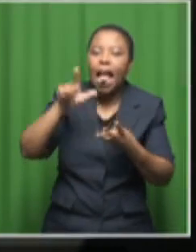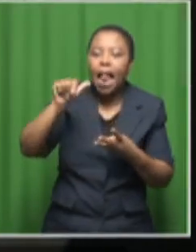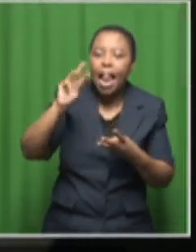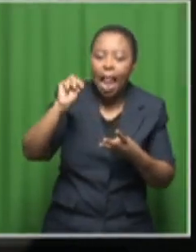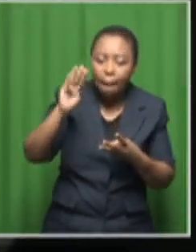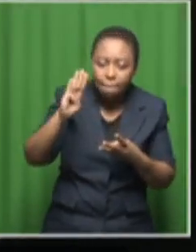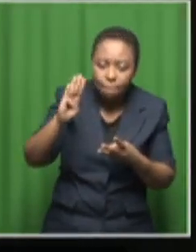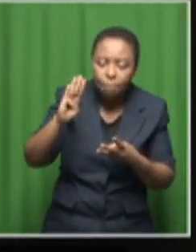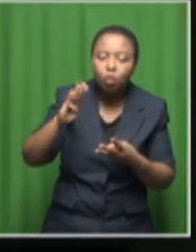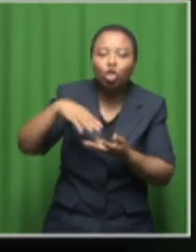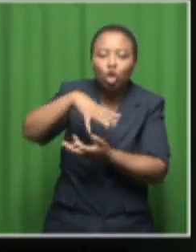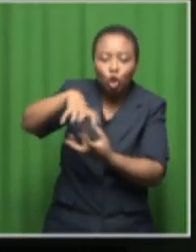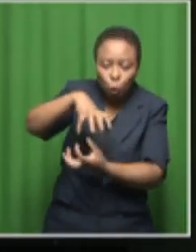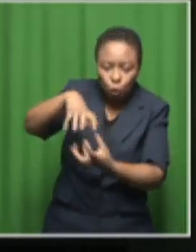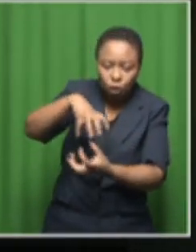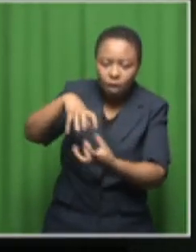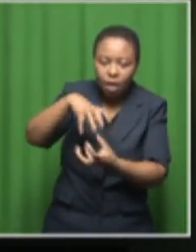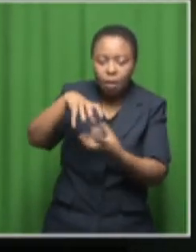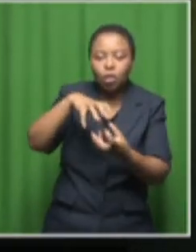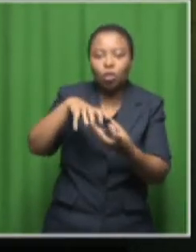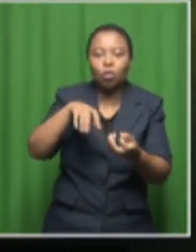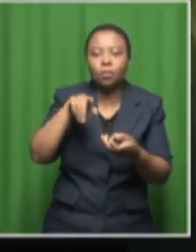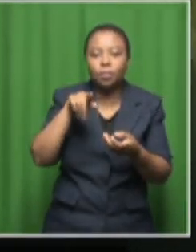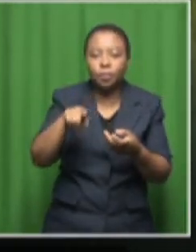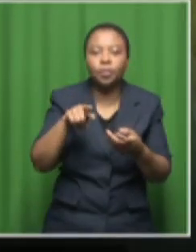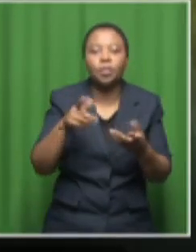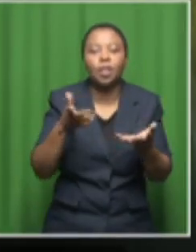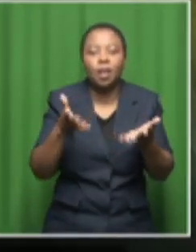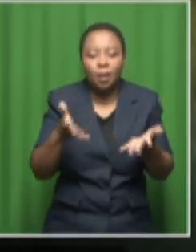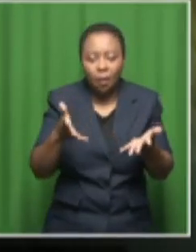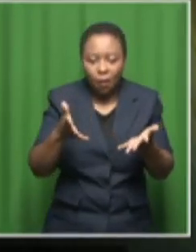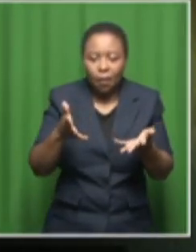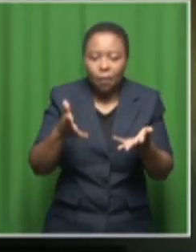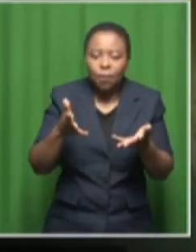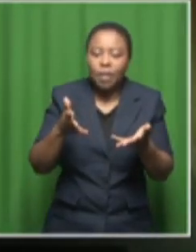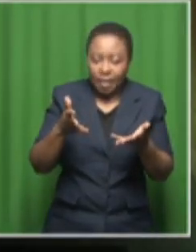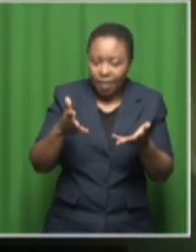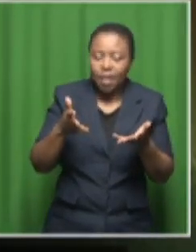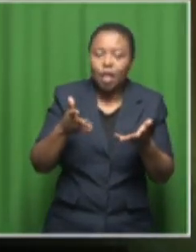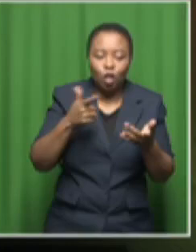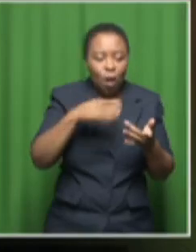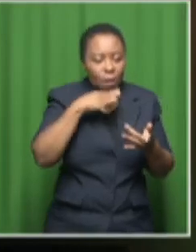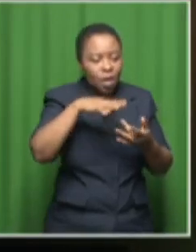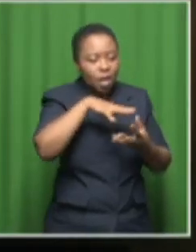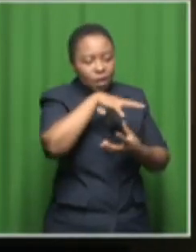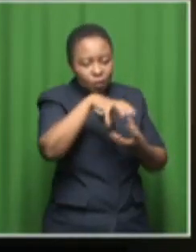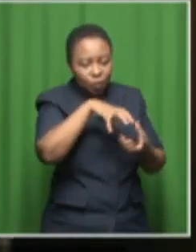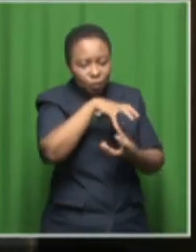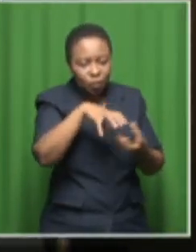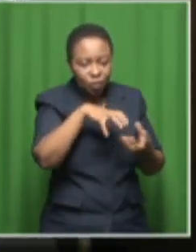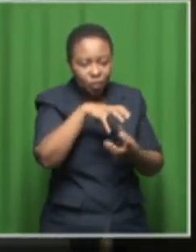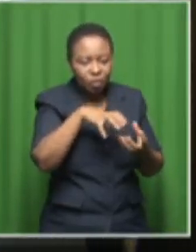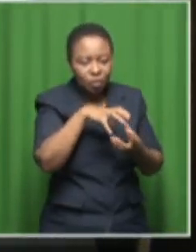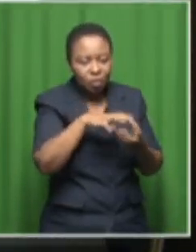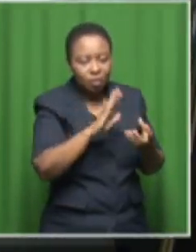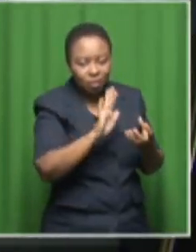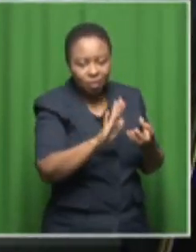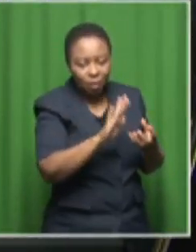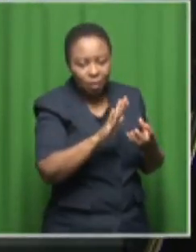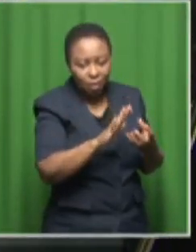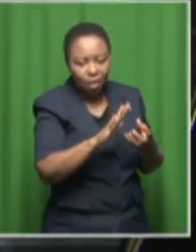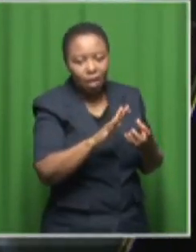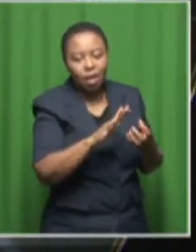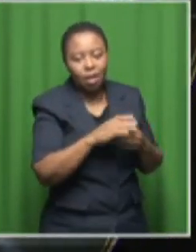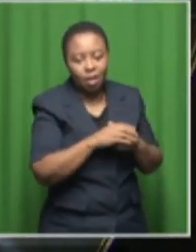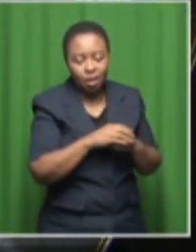well on the list of our menus. Yes. Okay, so it's definitely a mix of different cuisines, the traditional ones, and